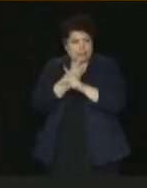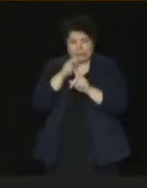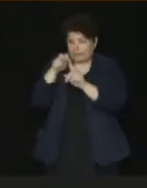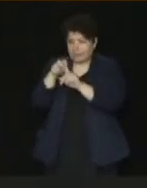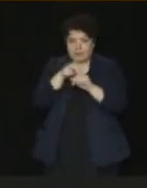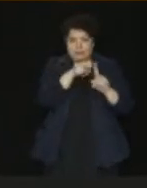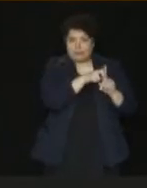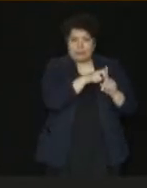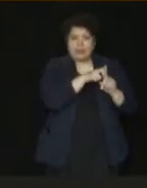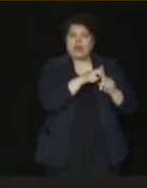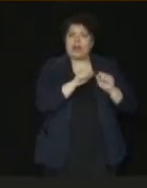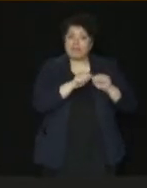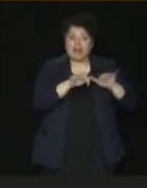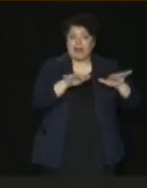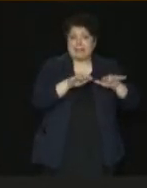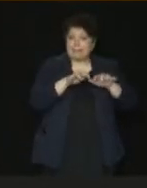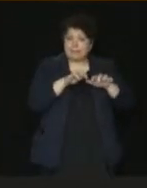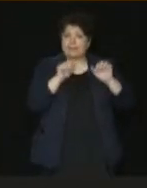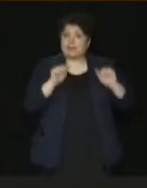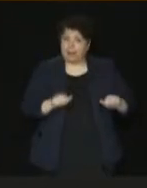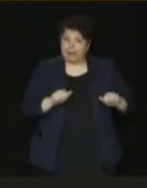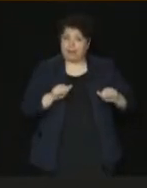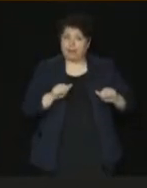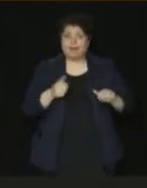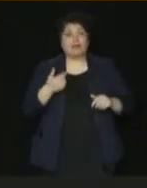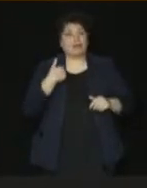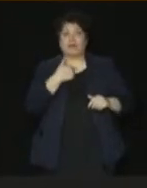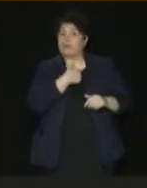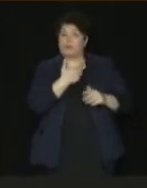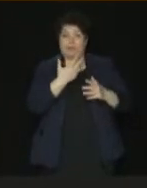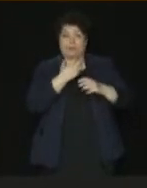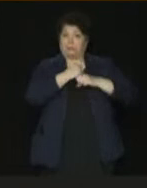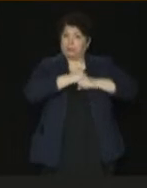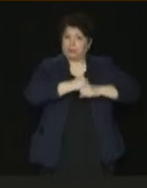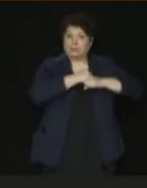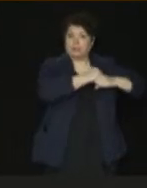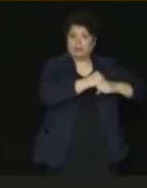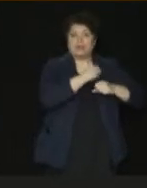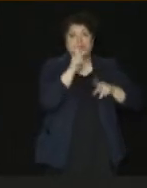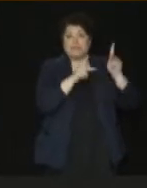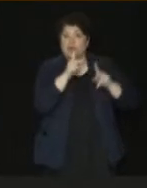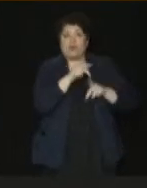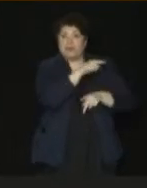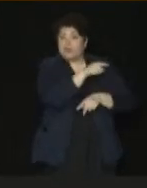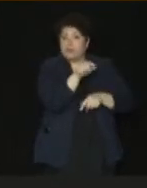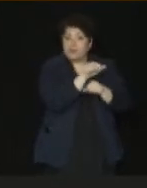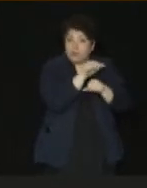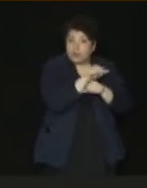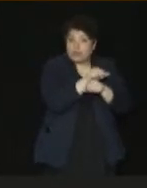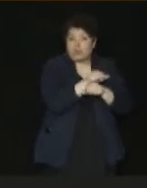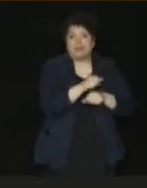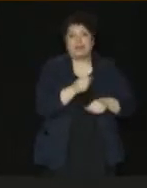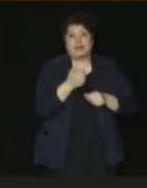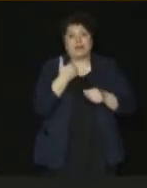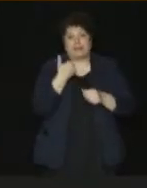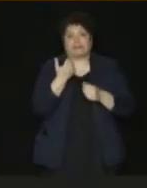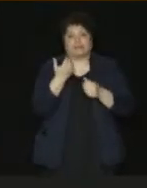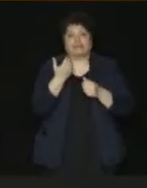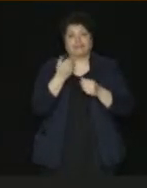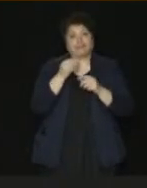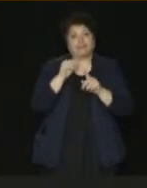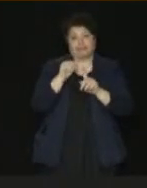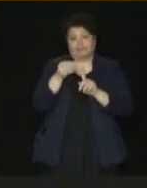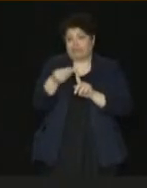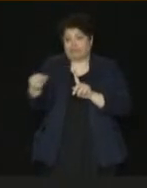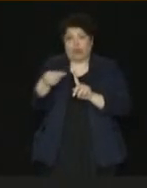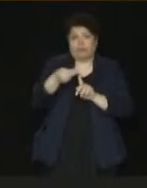of cases. We are doing what is necessary to protect people at work and rein in the number of cases for all others.